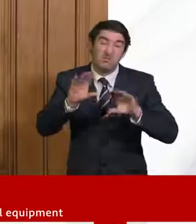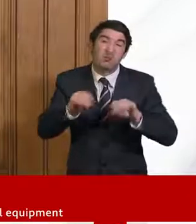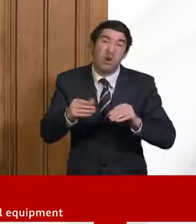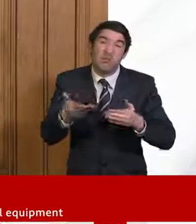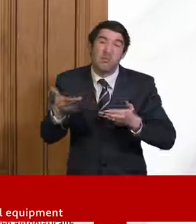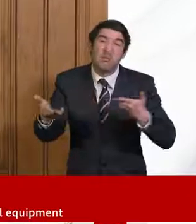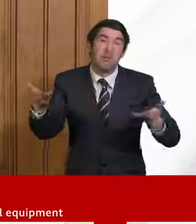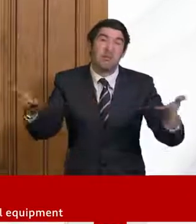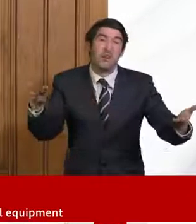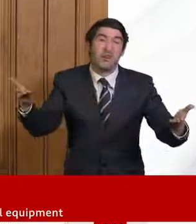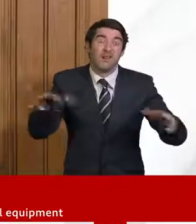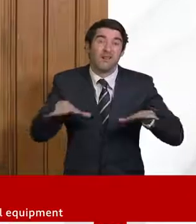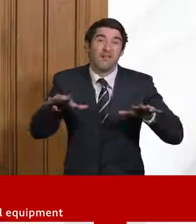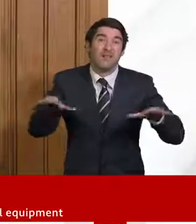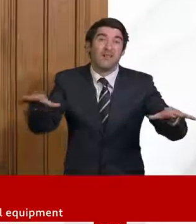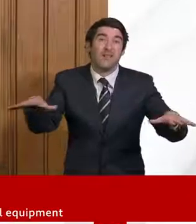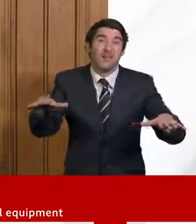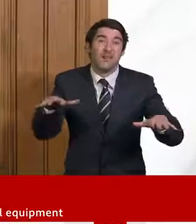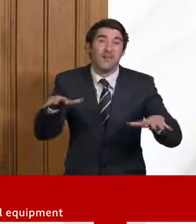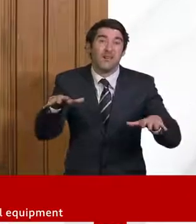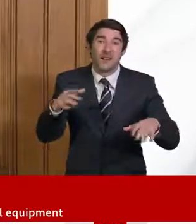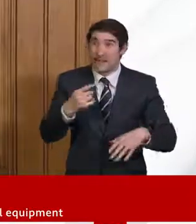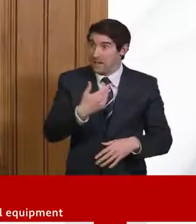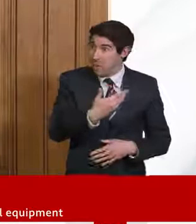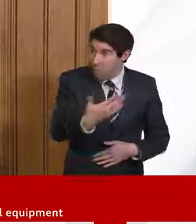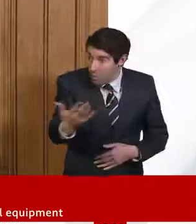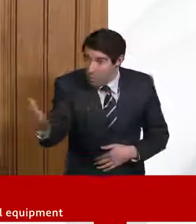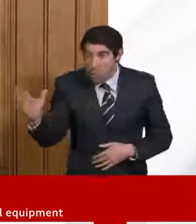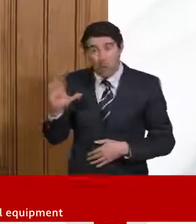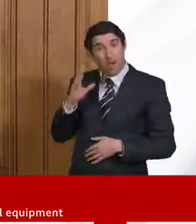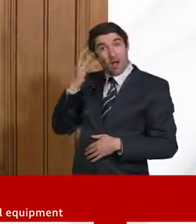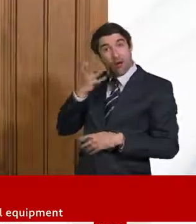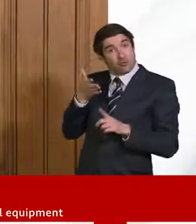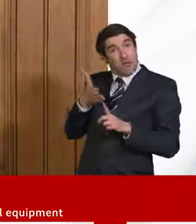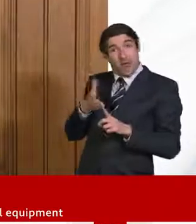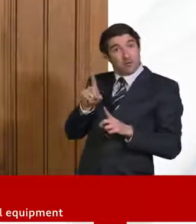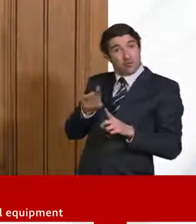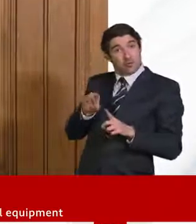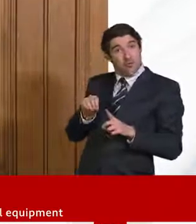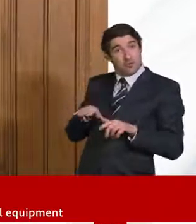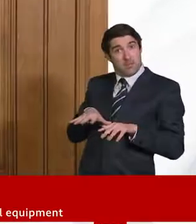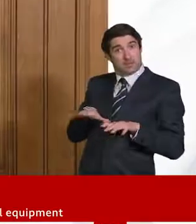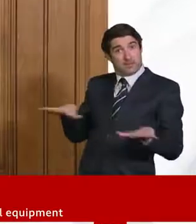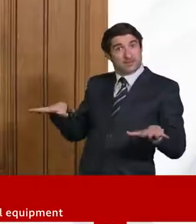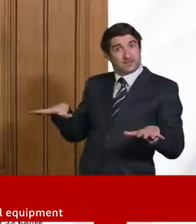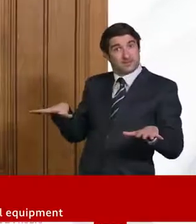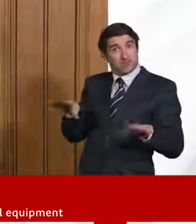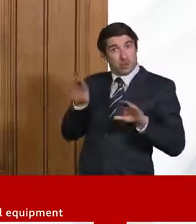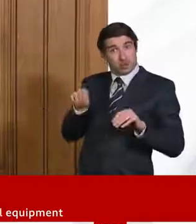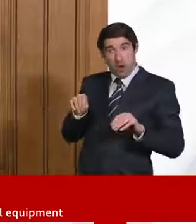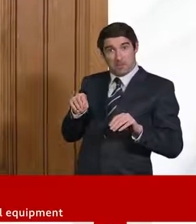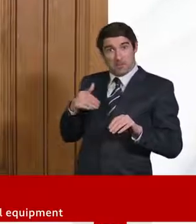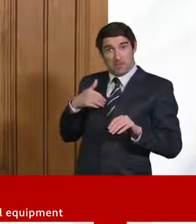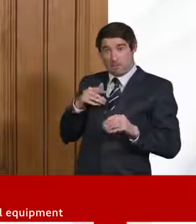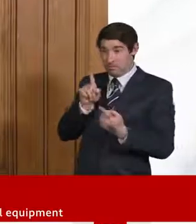every country, including all the measures here, are designed to reduce the transmission rate. It's very simple maths.